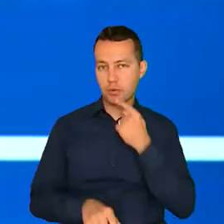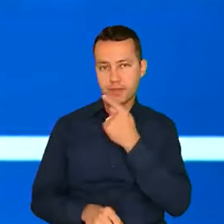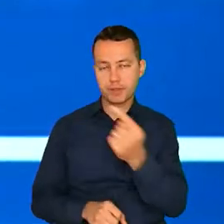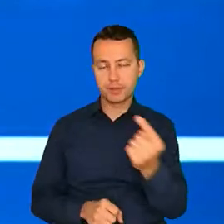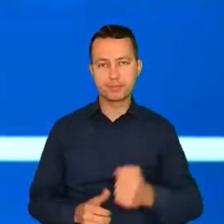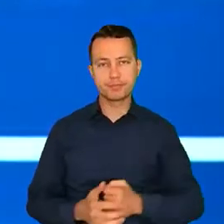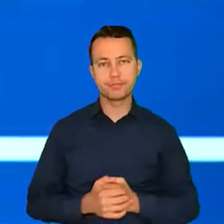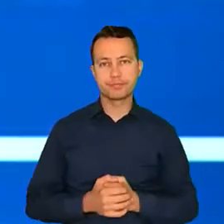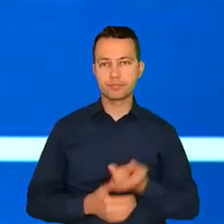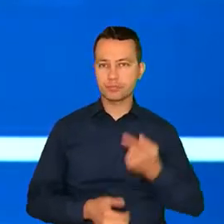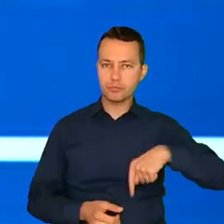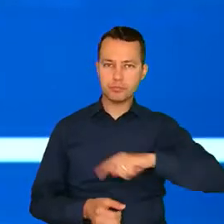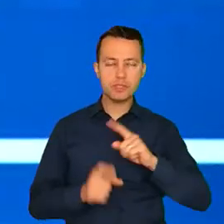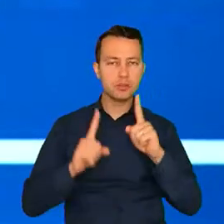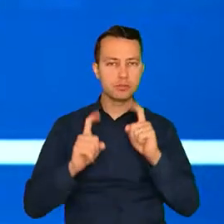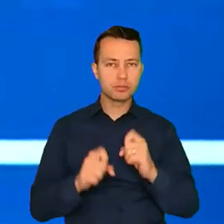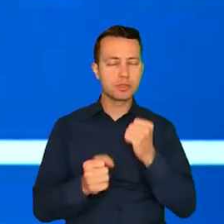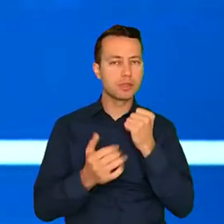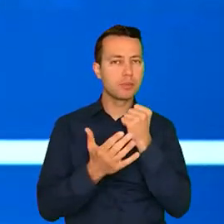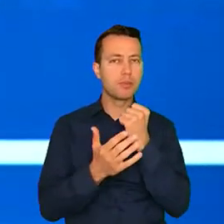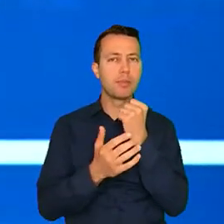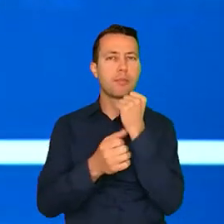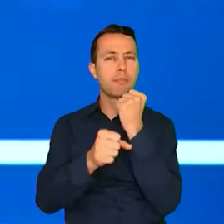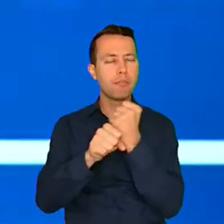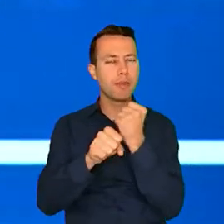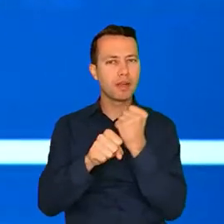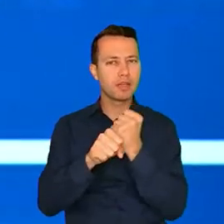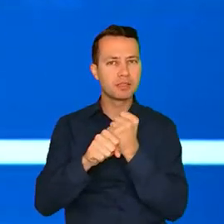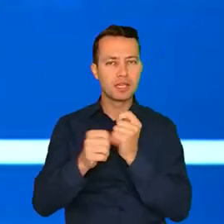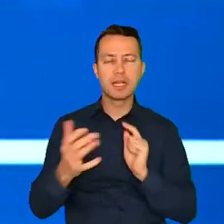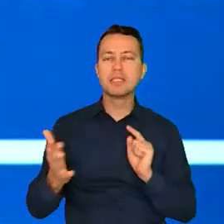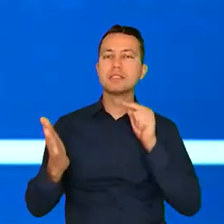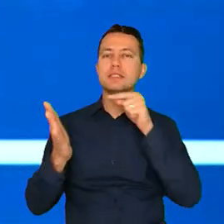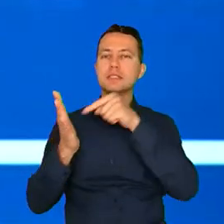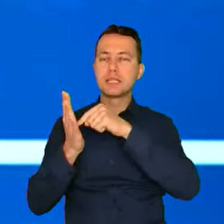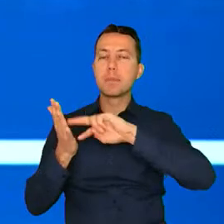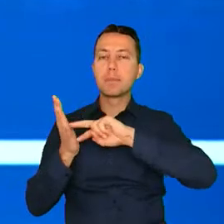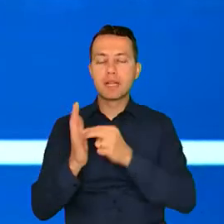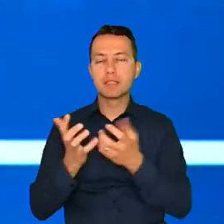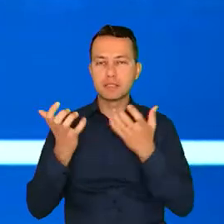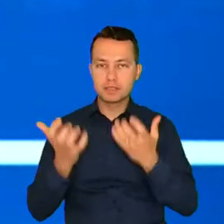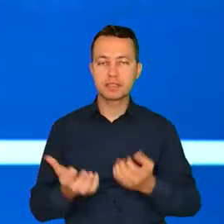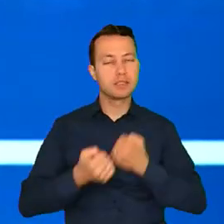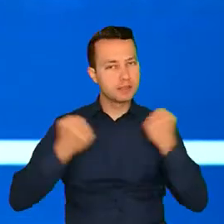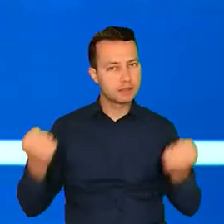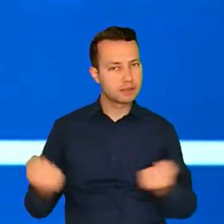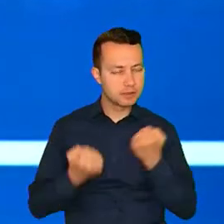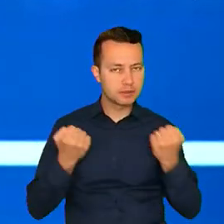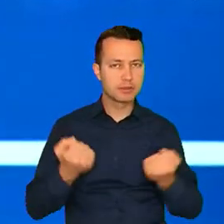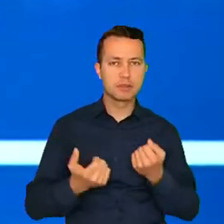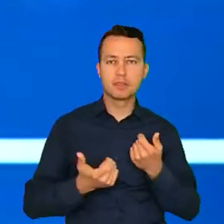experts have stressed it today. We started working on the directive.